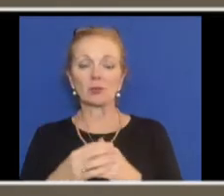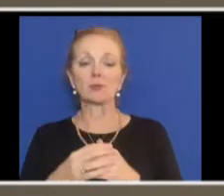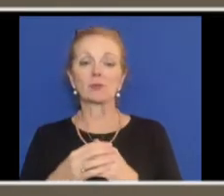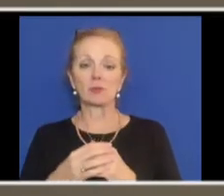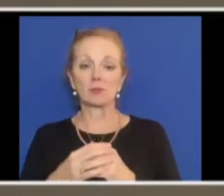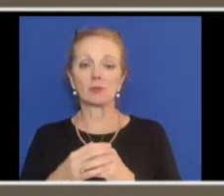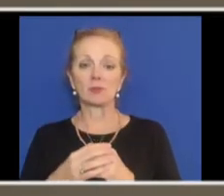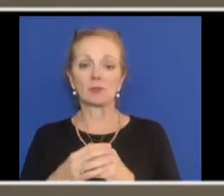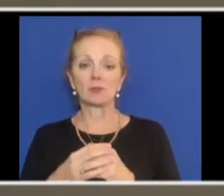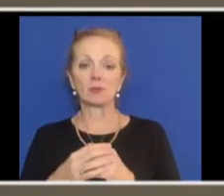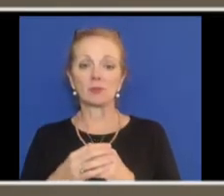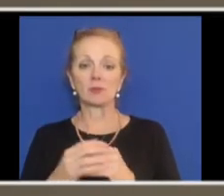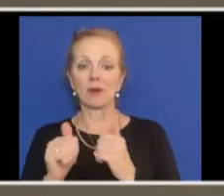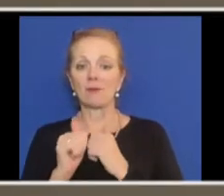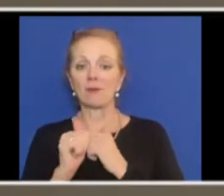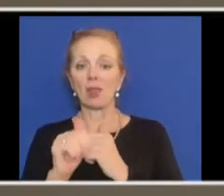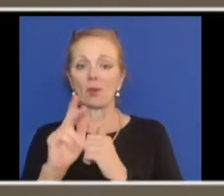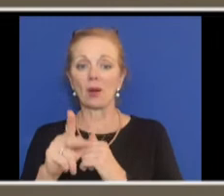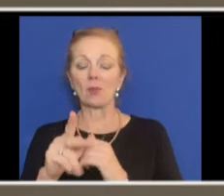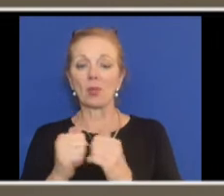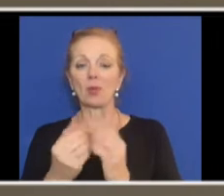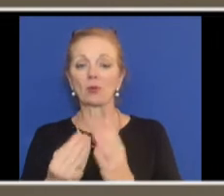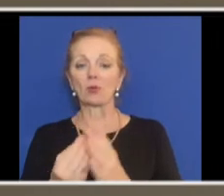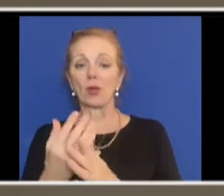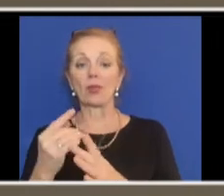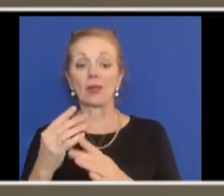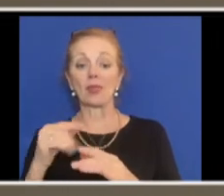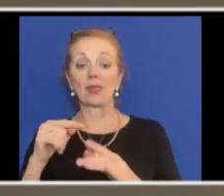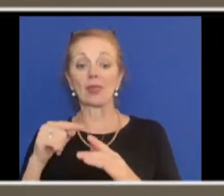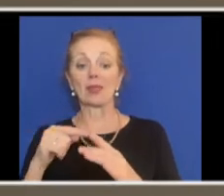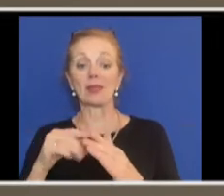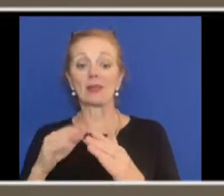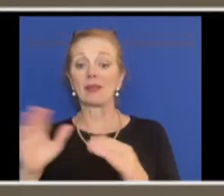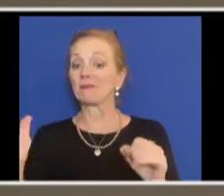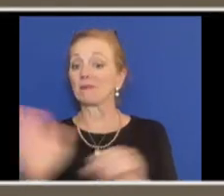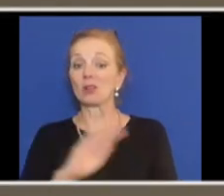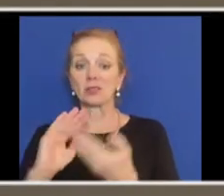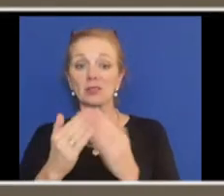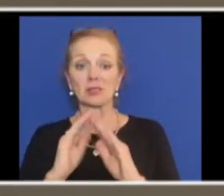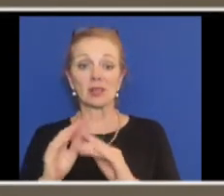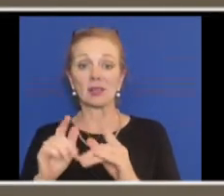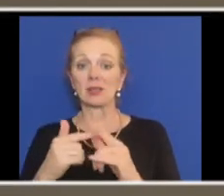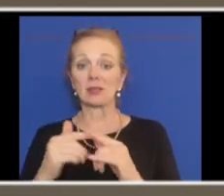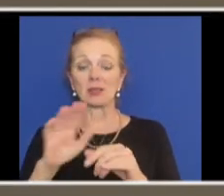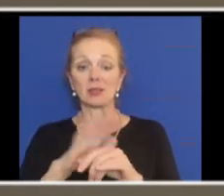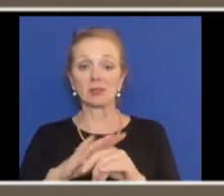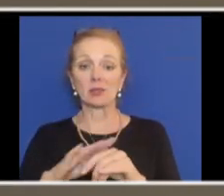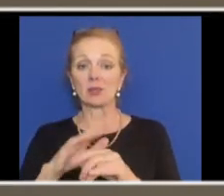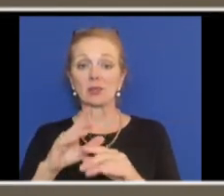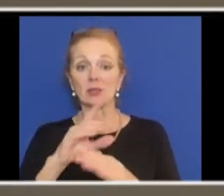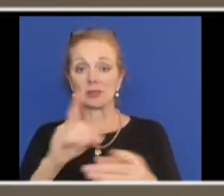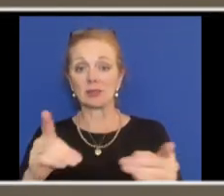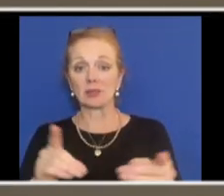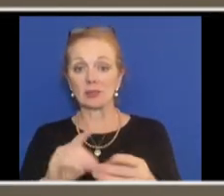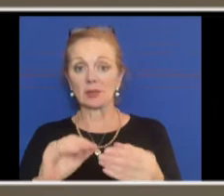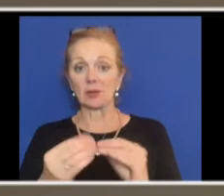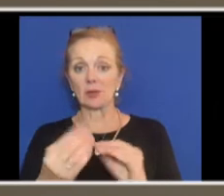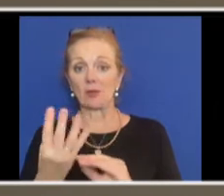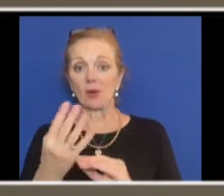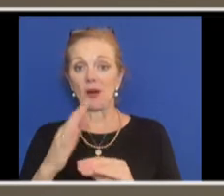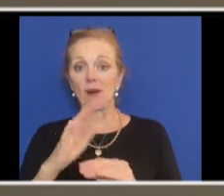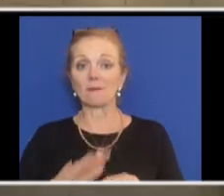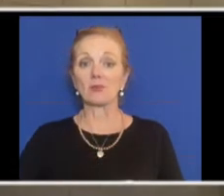keeping up with the growth in this area the entire city but but this area and in District Four overall